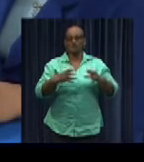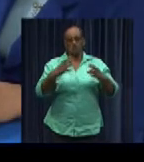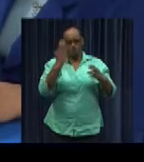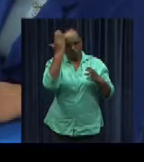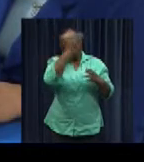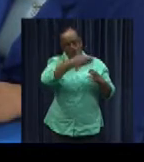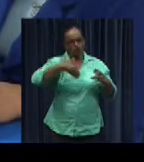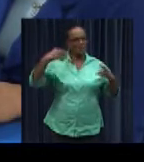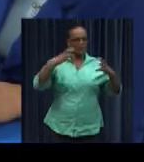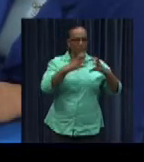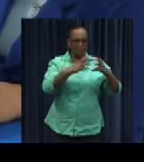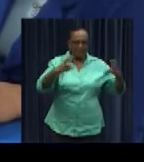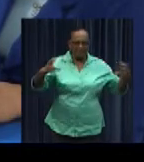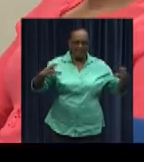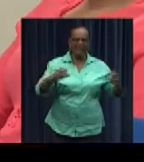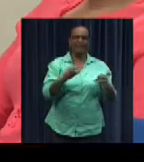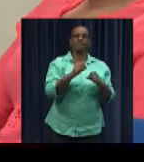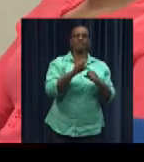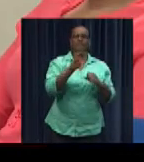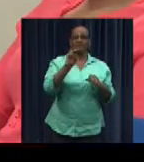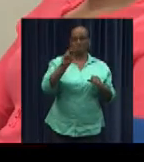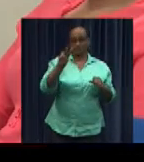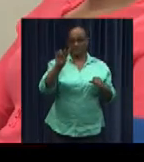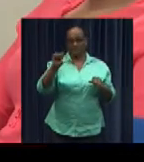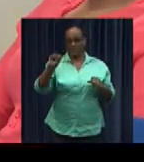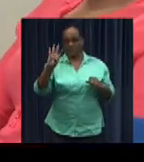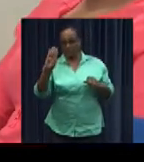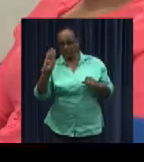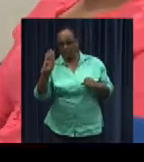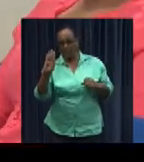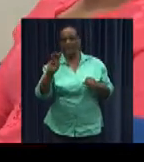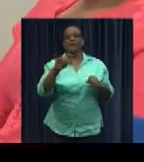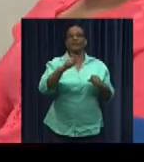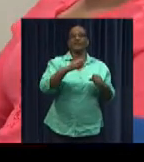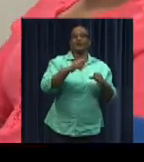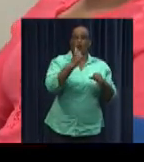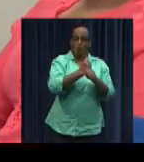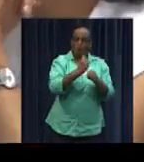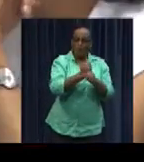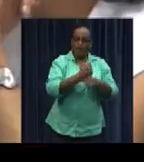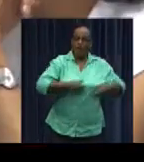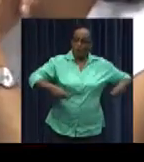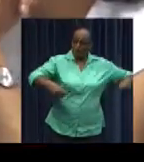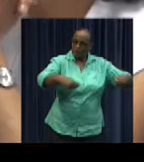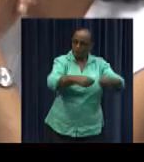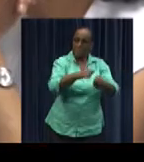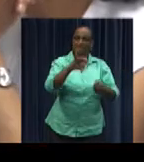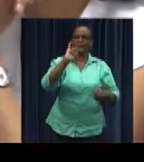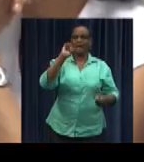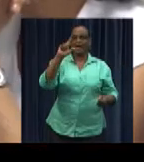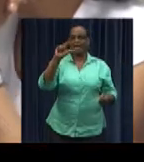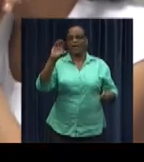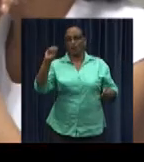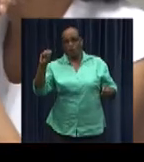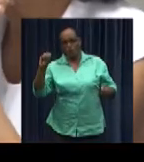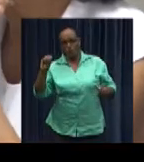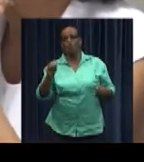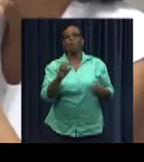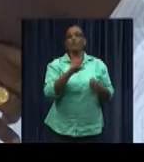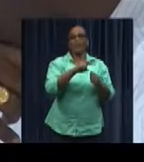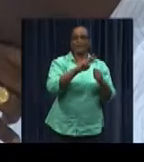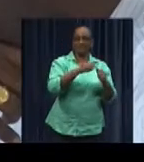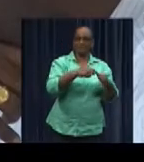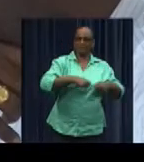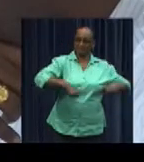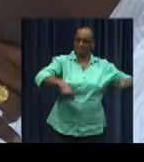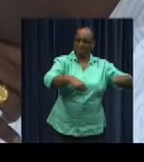of Surinamese Businesses, VSB, and the International Labour Organization, ILO, along